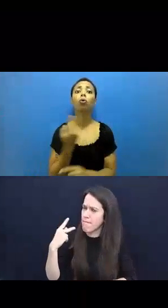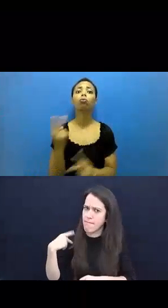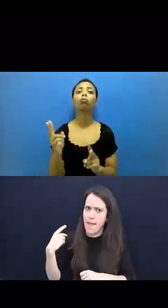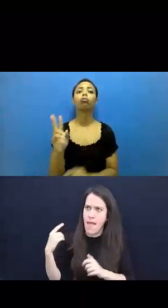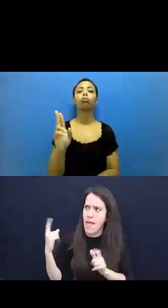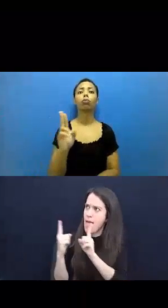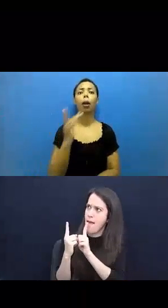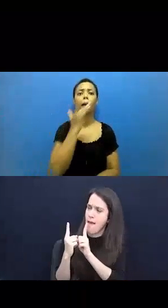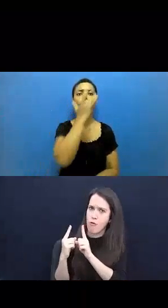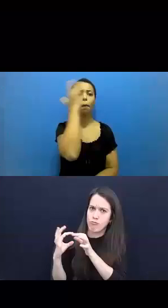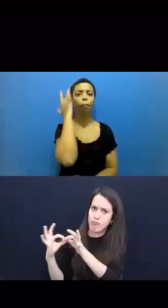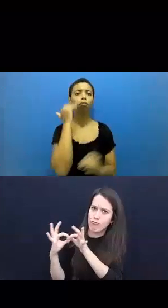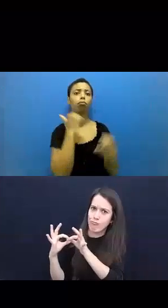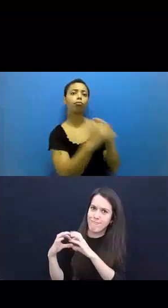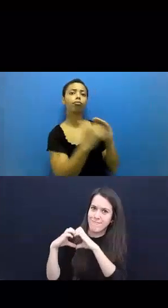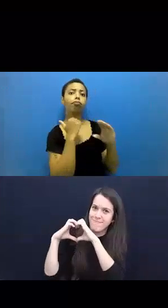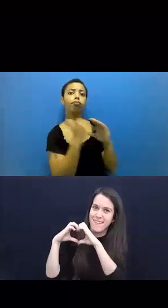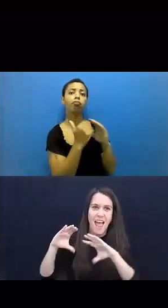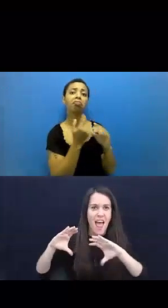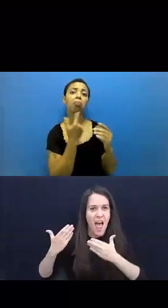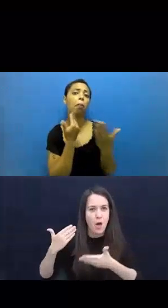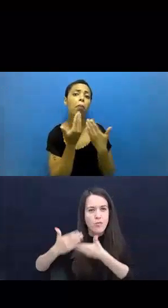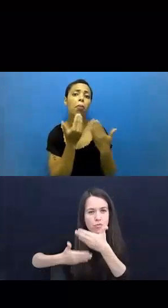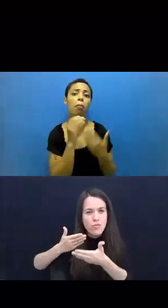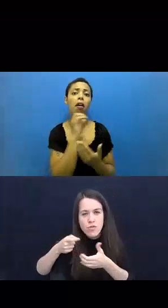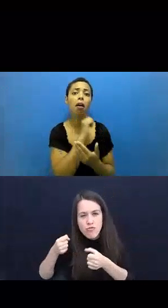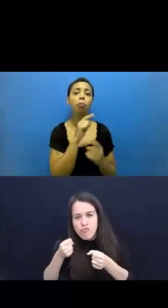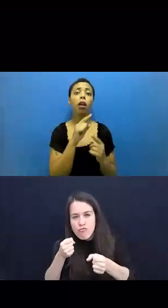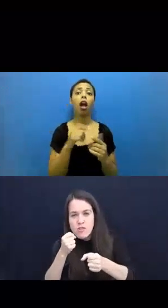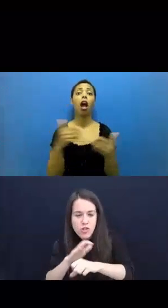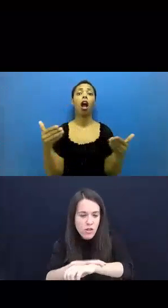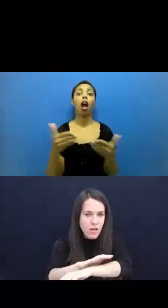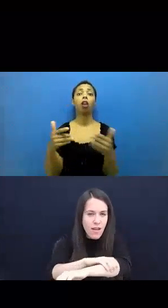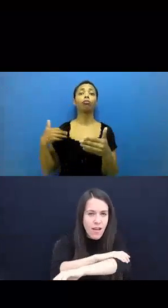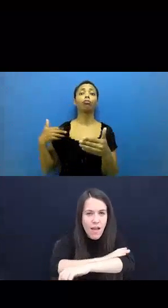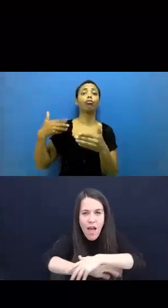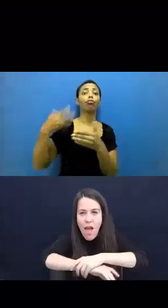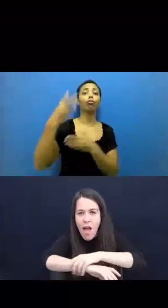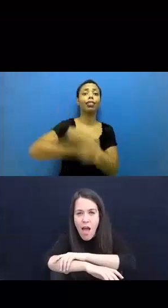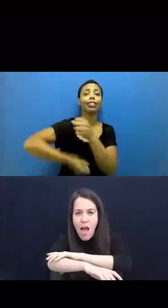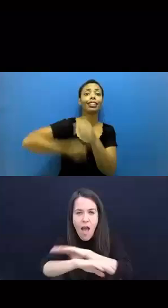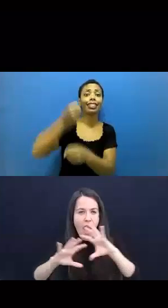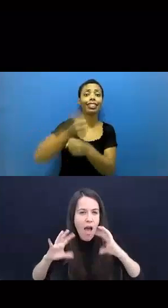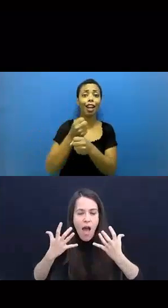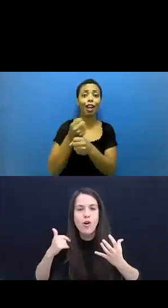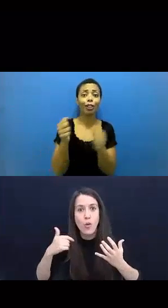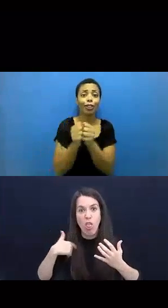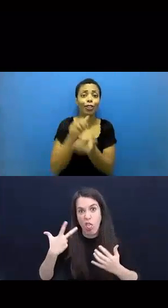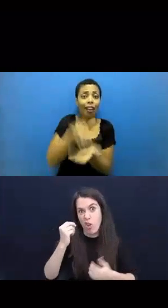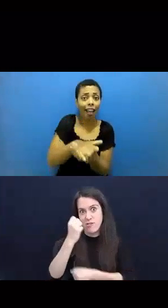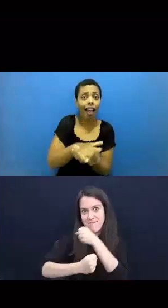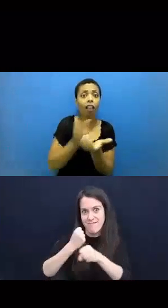messages. And still now, after 30 years living together, I've been doing this communication research work on social